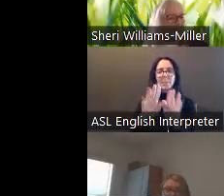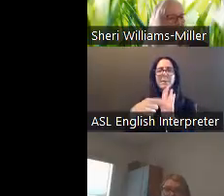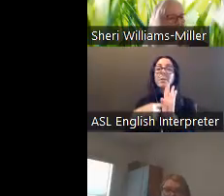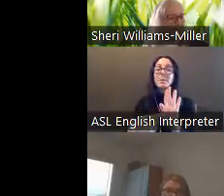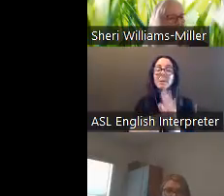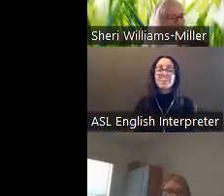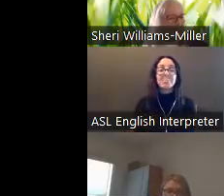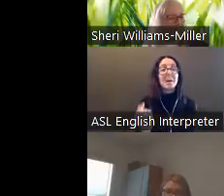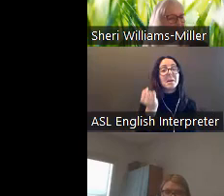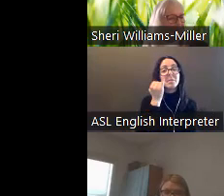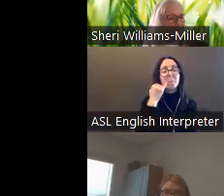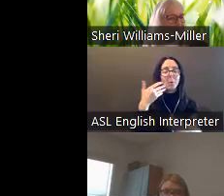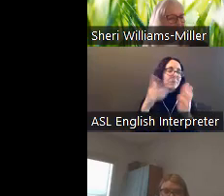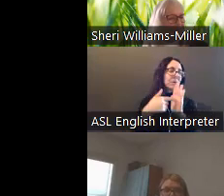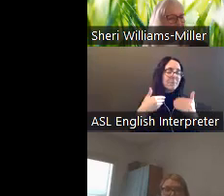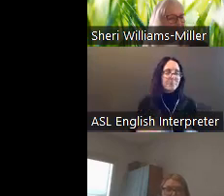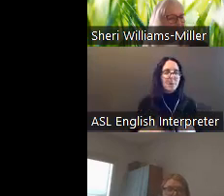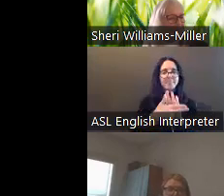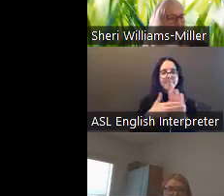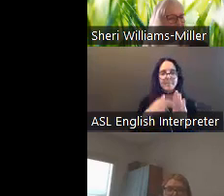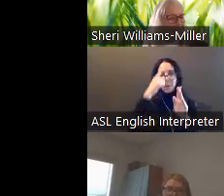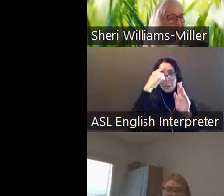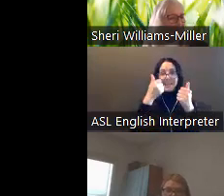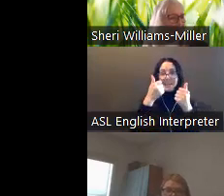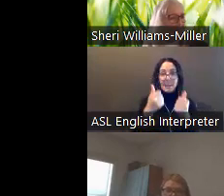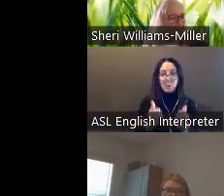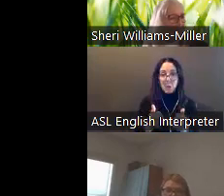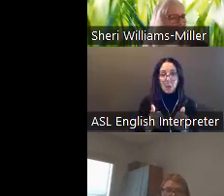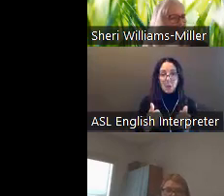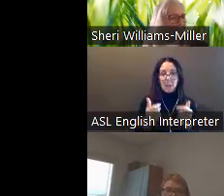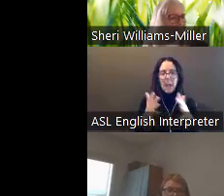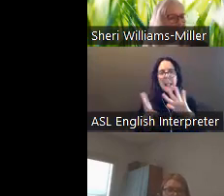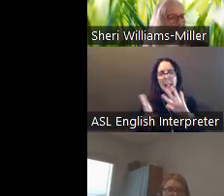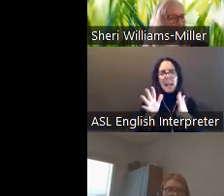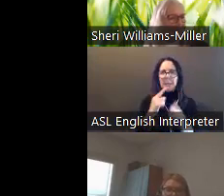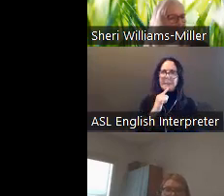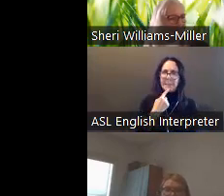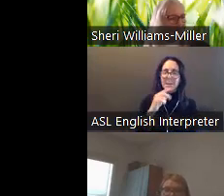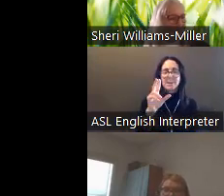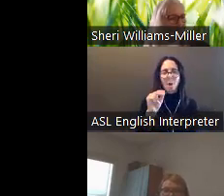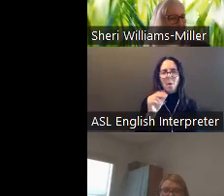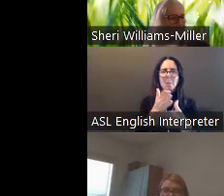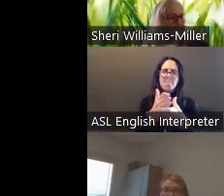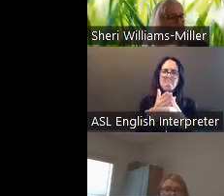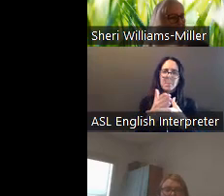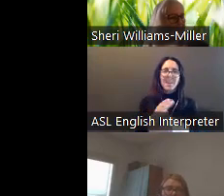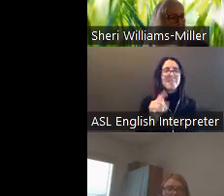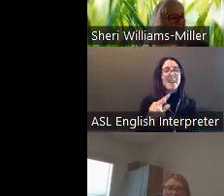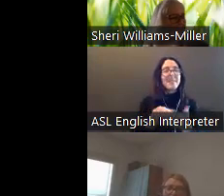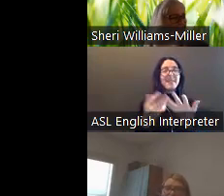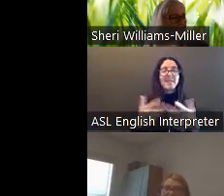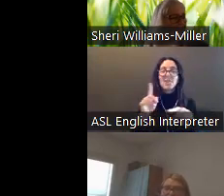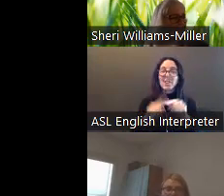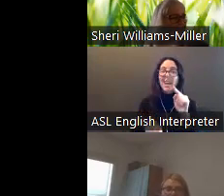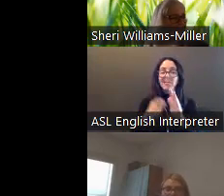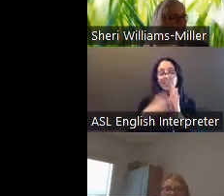who has a diagnosis of dementia that's possibly in the moderate stage, but they're not able to do their taxes. However, maybe